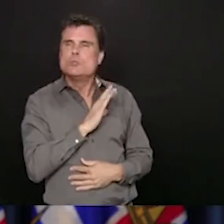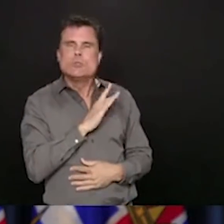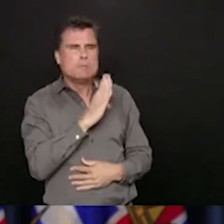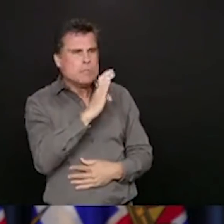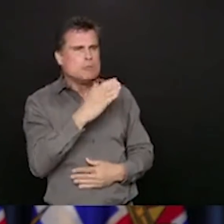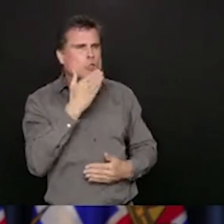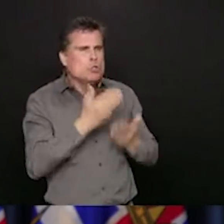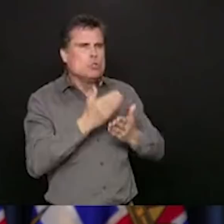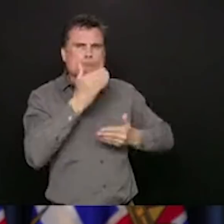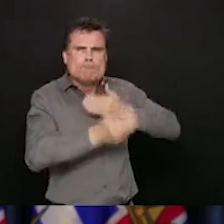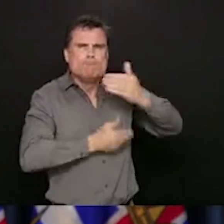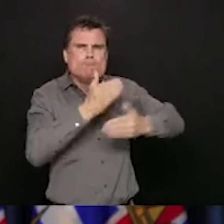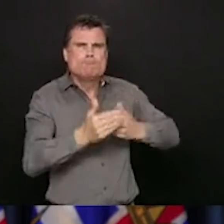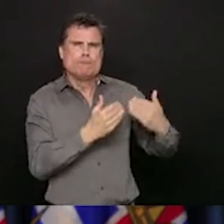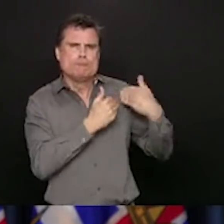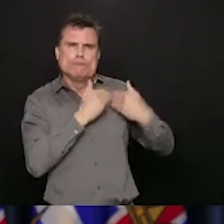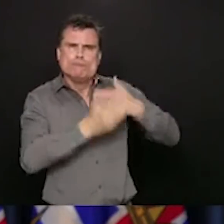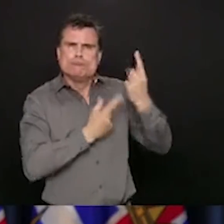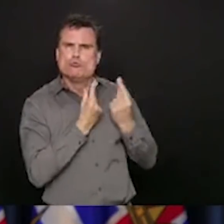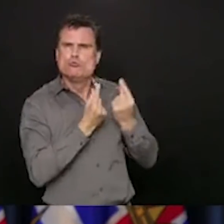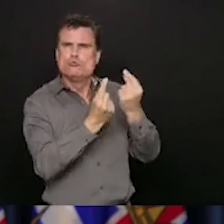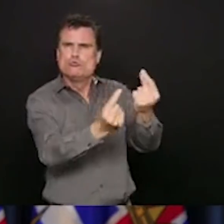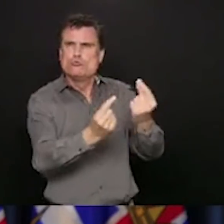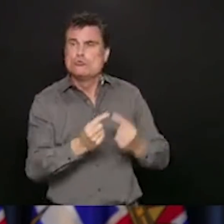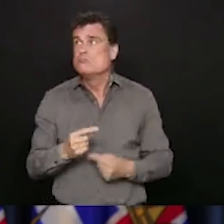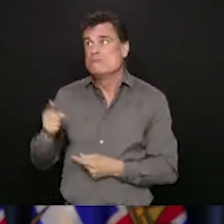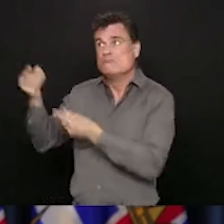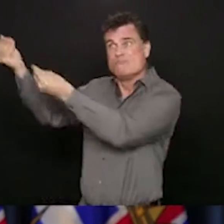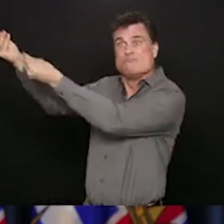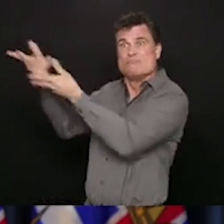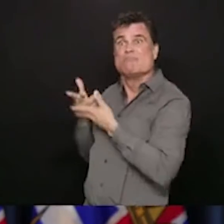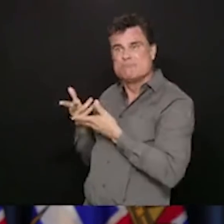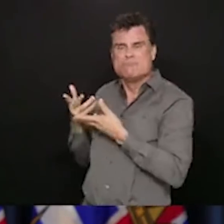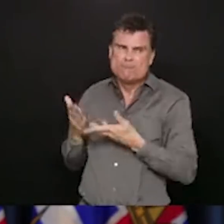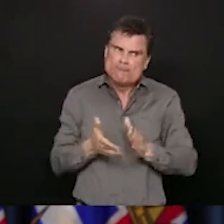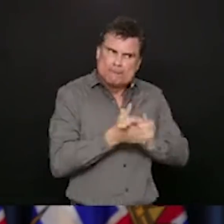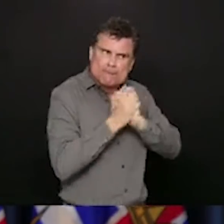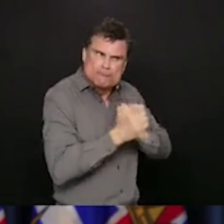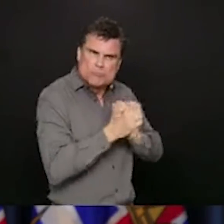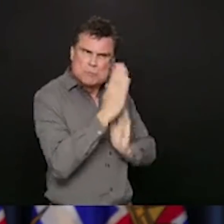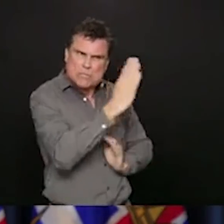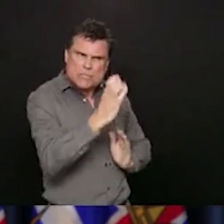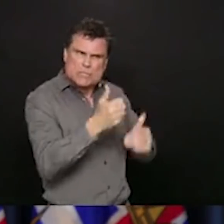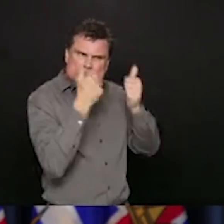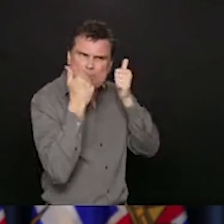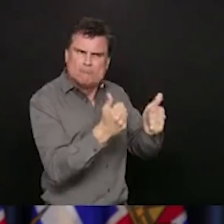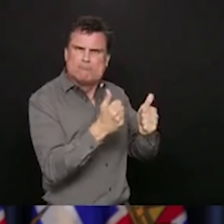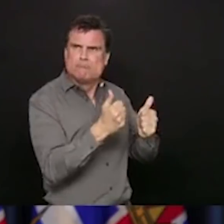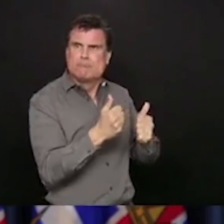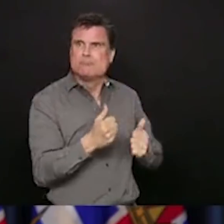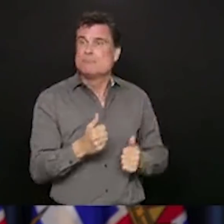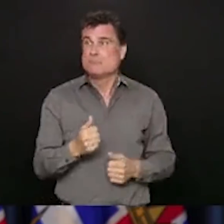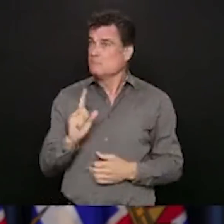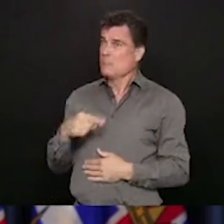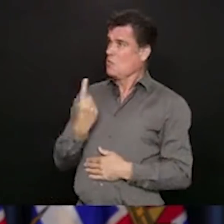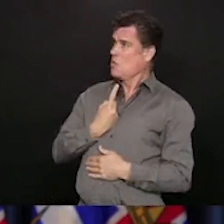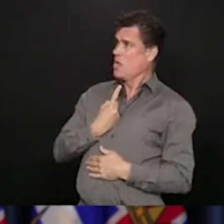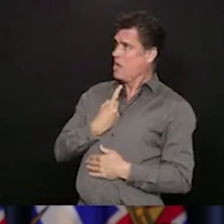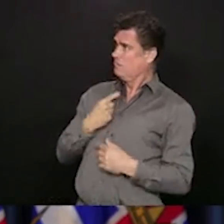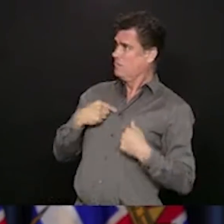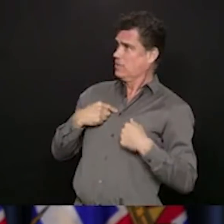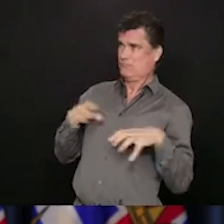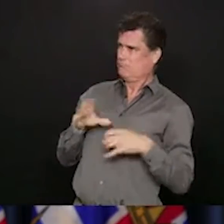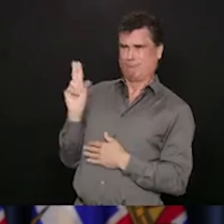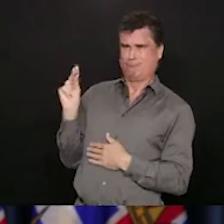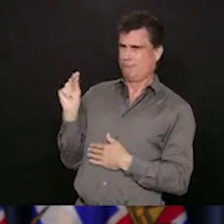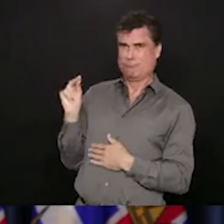well done, John, and I say, no, it's not about me, it's about the people of BC who put the interests of all of us ahead of their personal interests. By